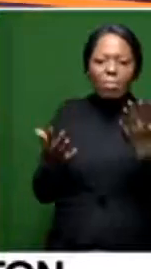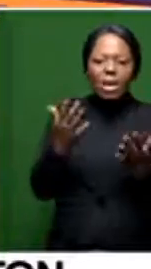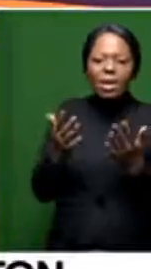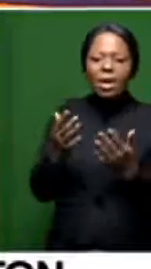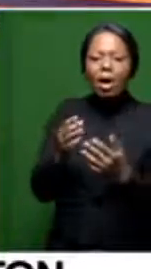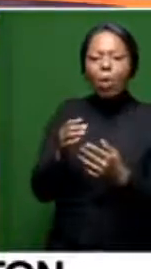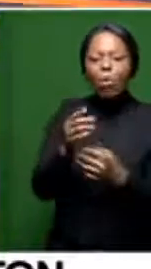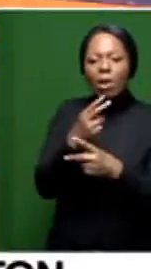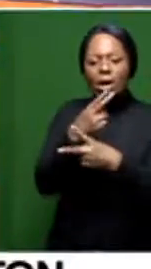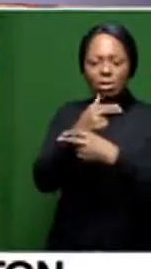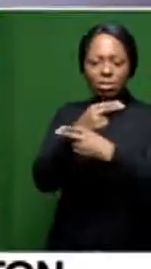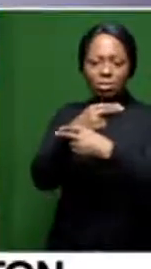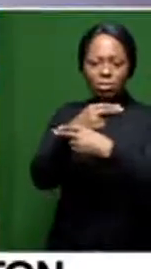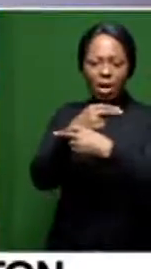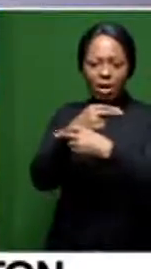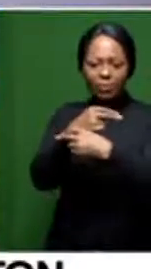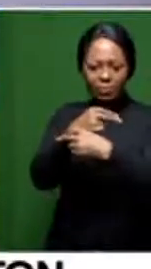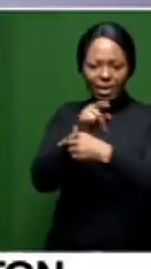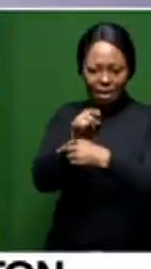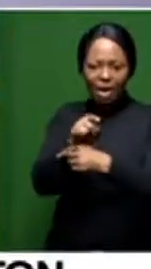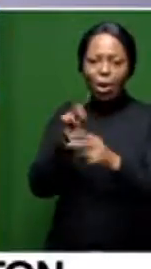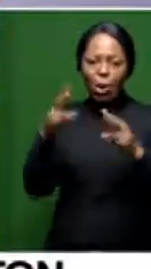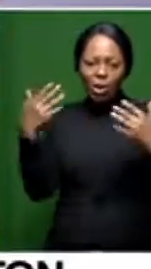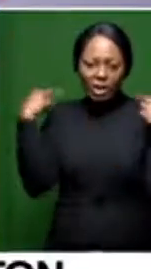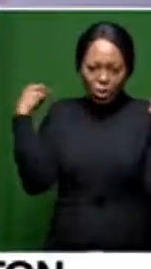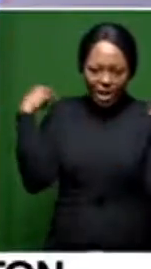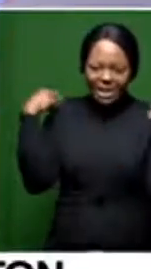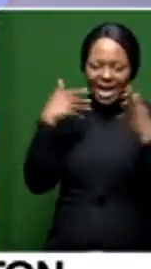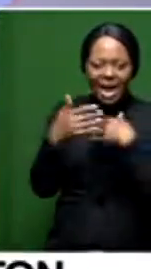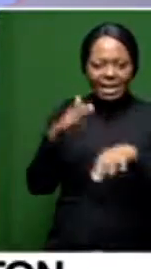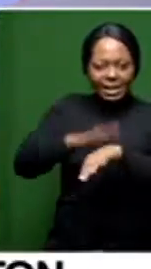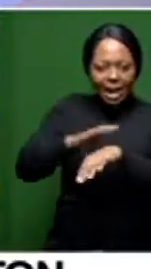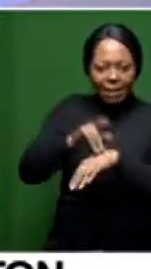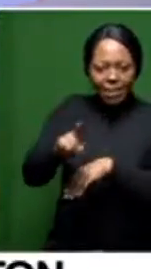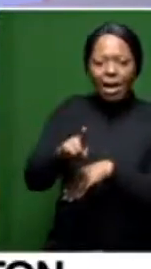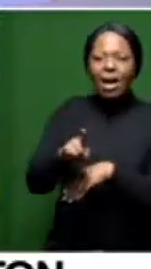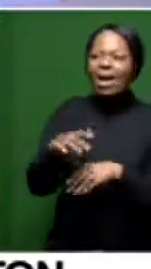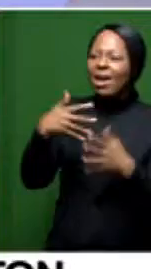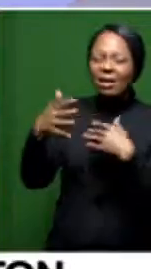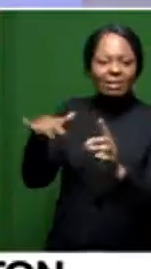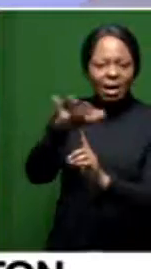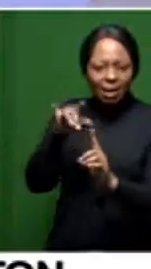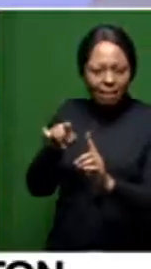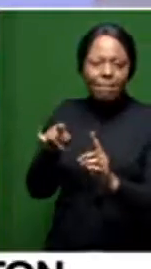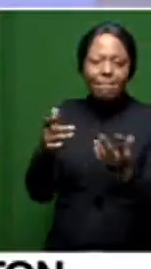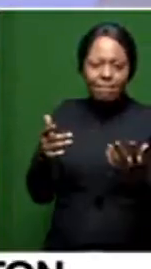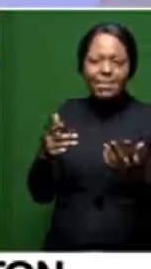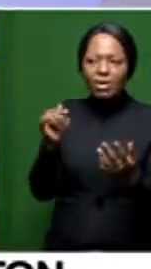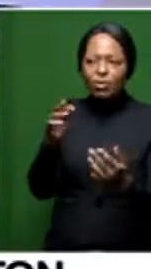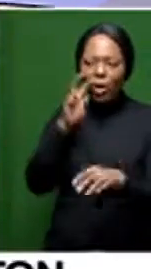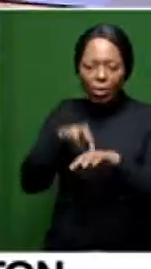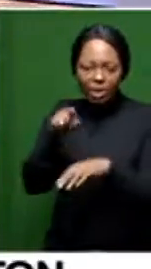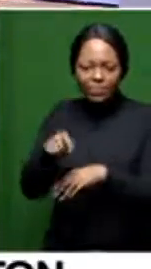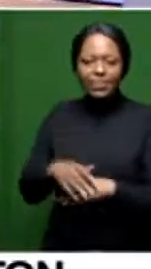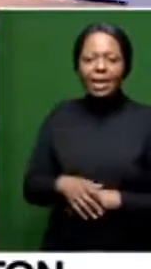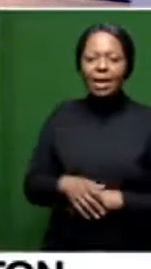or Uberized access to security anytime, anywhere. Okay. And the premise behind what we've done here is that